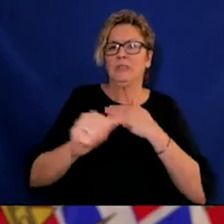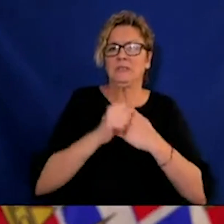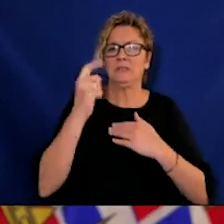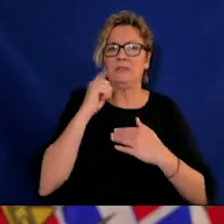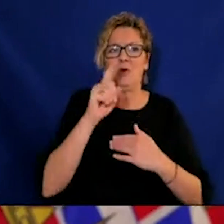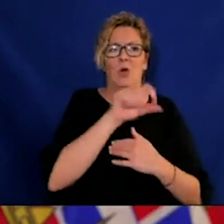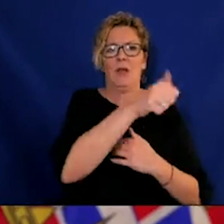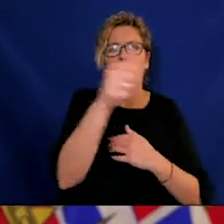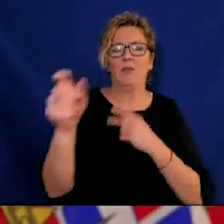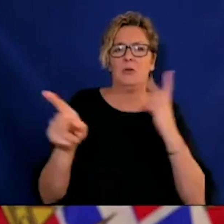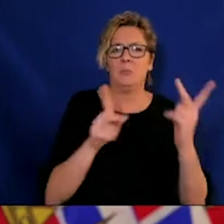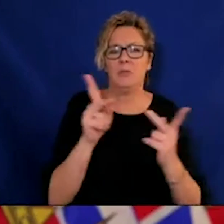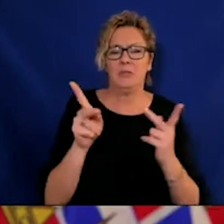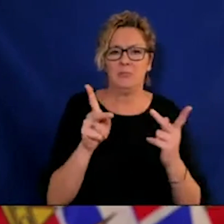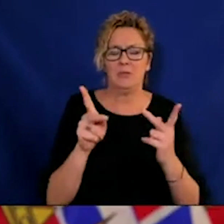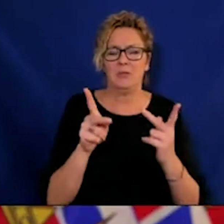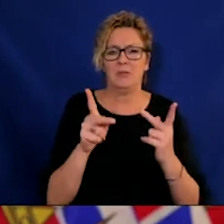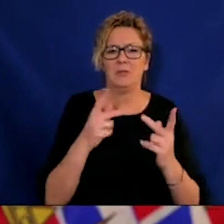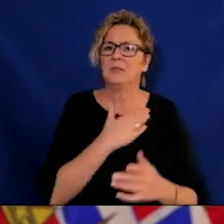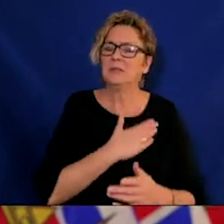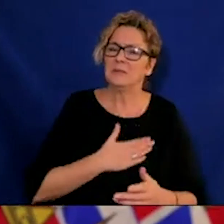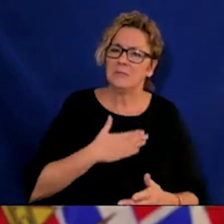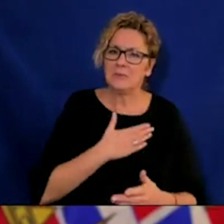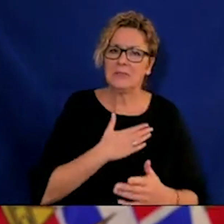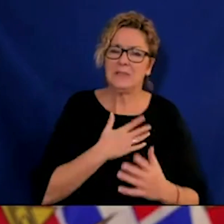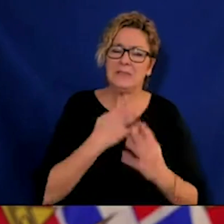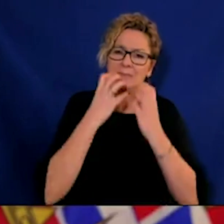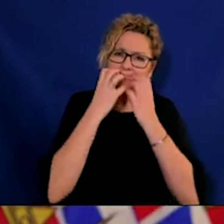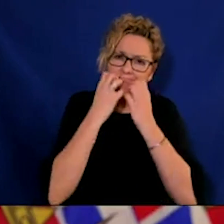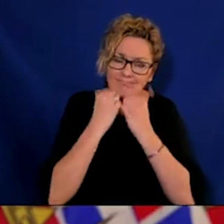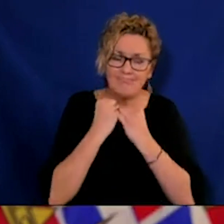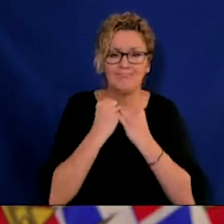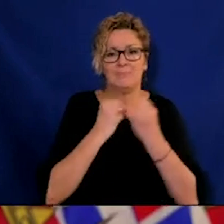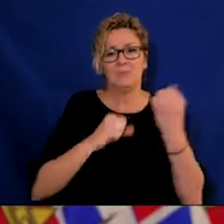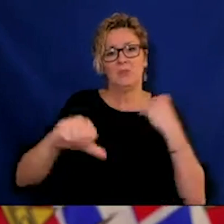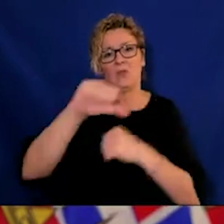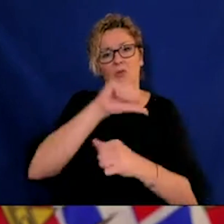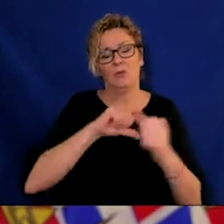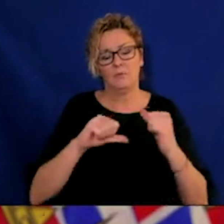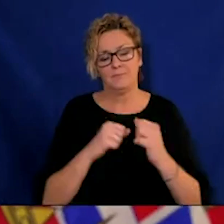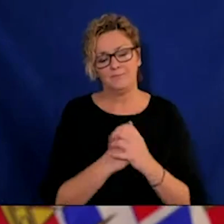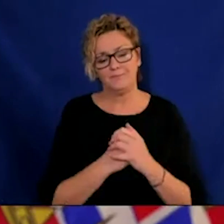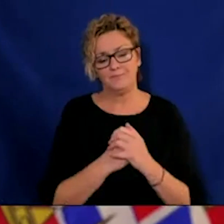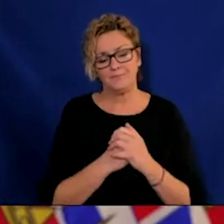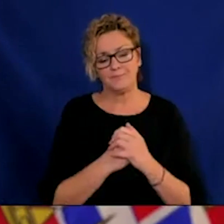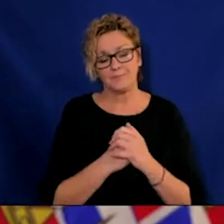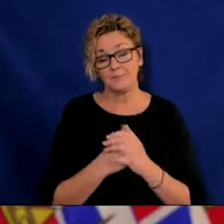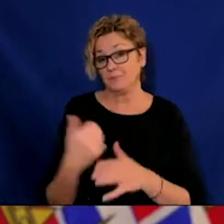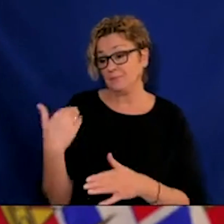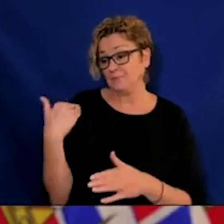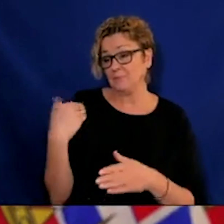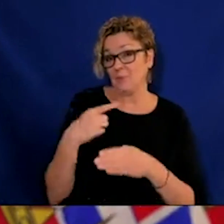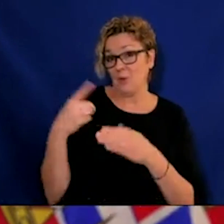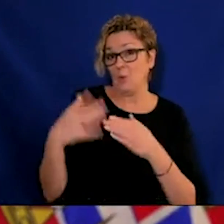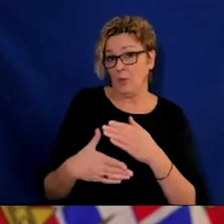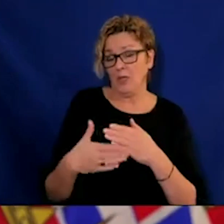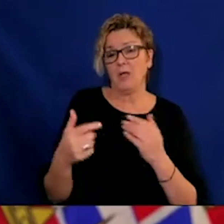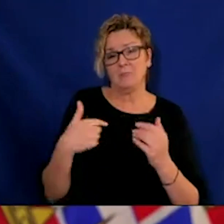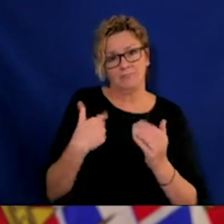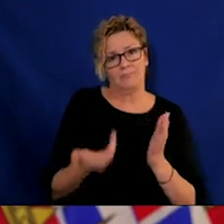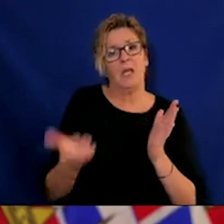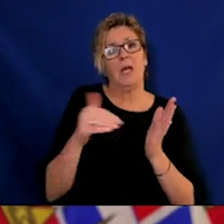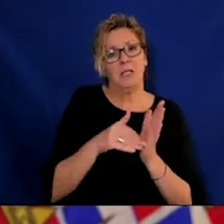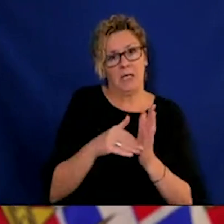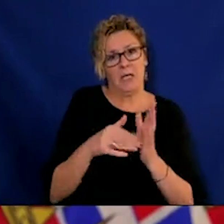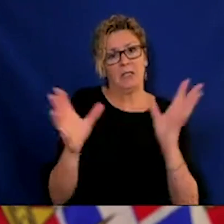I was also contacted by many faith leaders and others this weekend to talk about some of the issues that we are